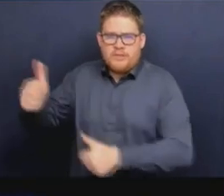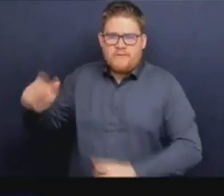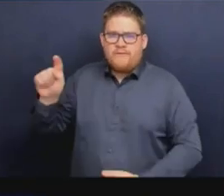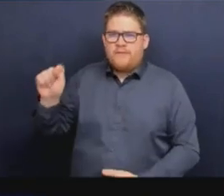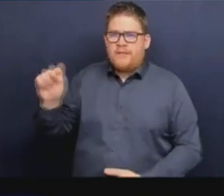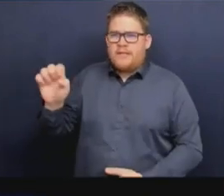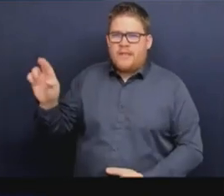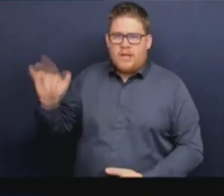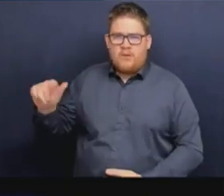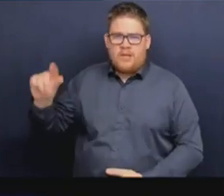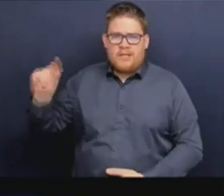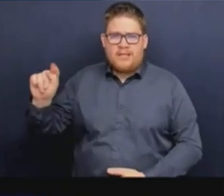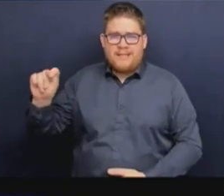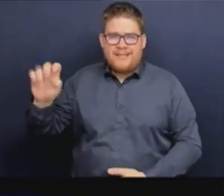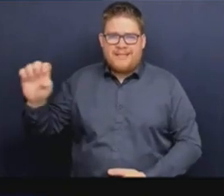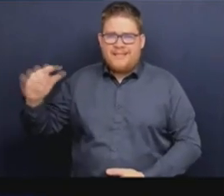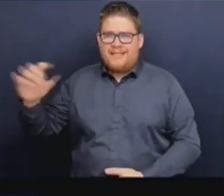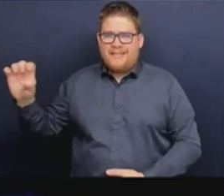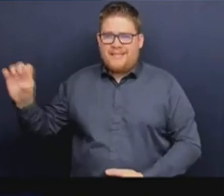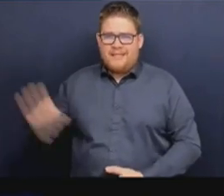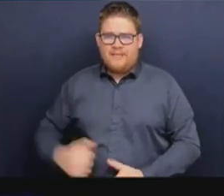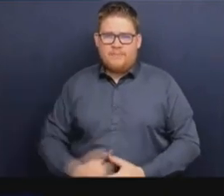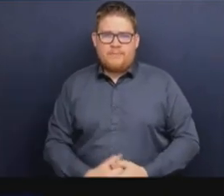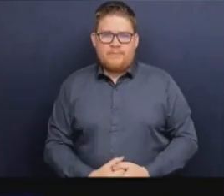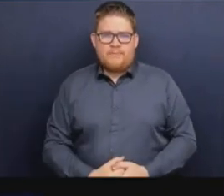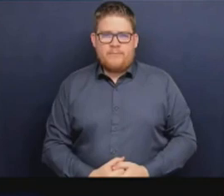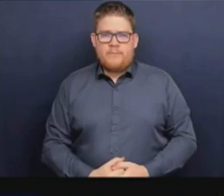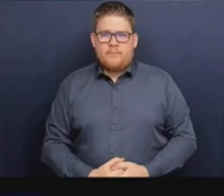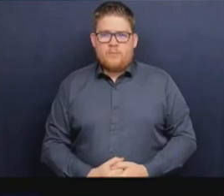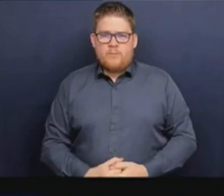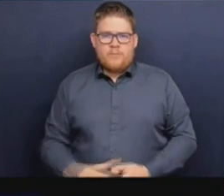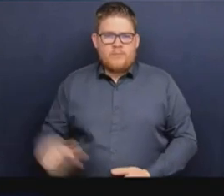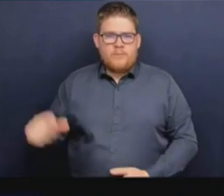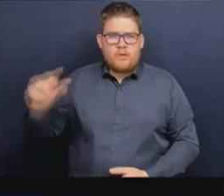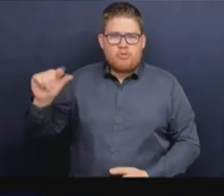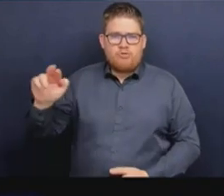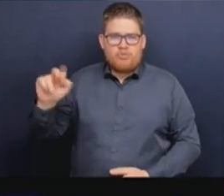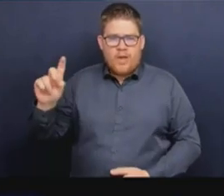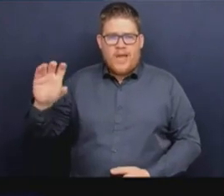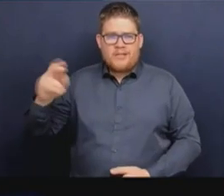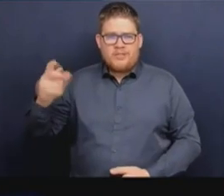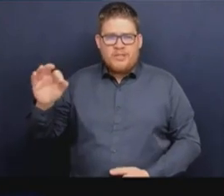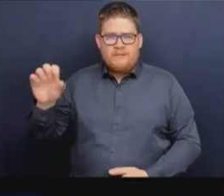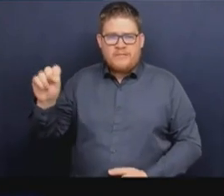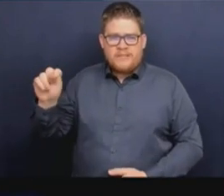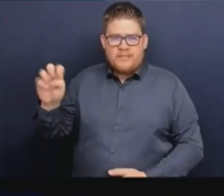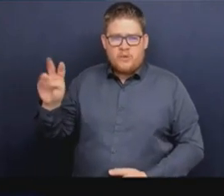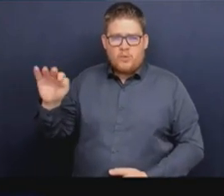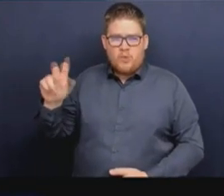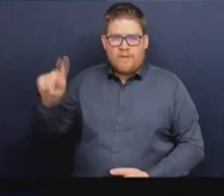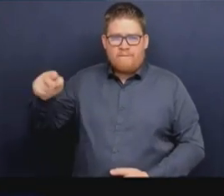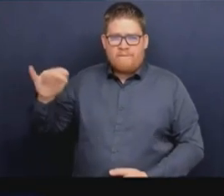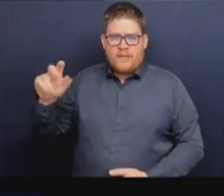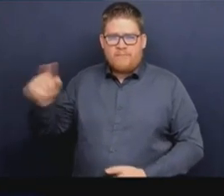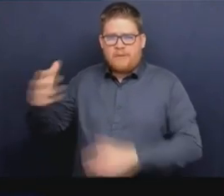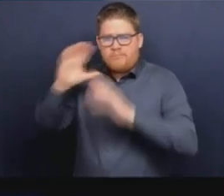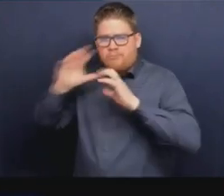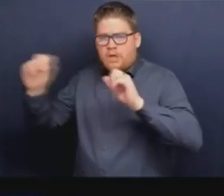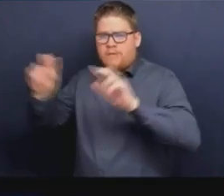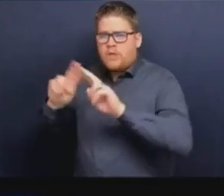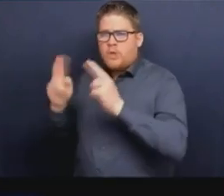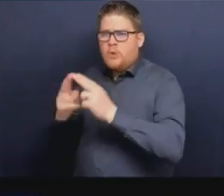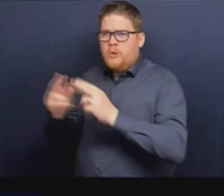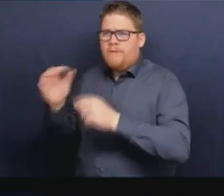this important legislation, I'm joined by Premier John Horgan, Dr. June Francis, Director of the Institute